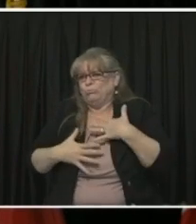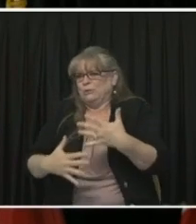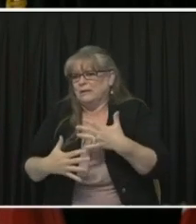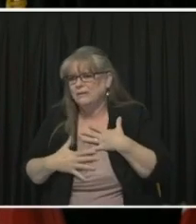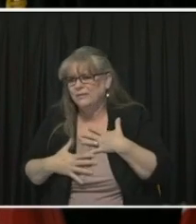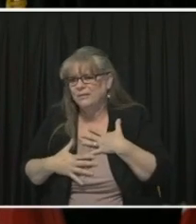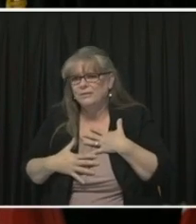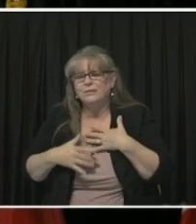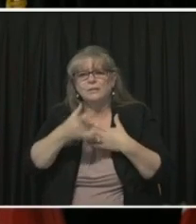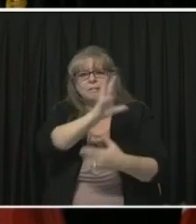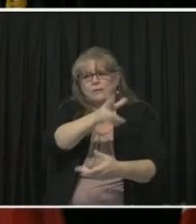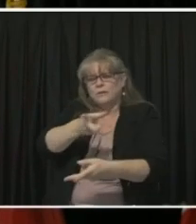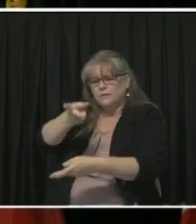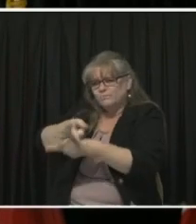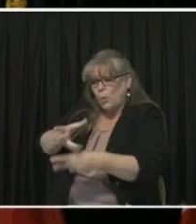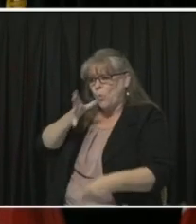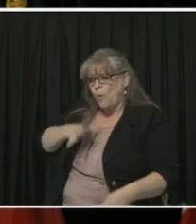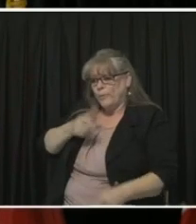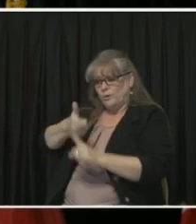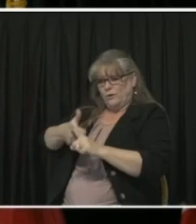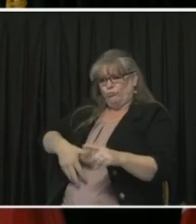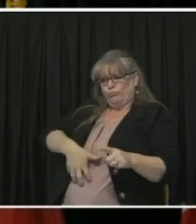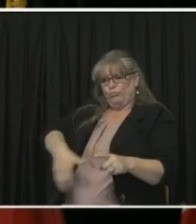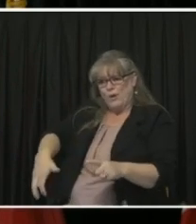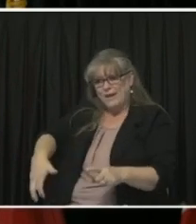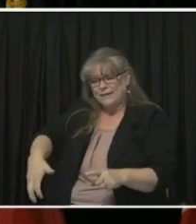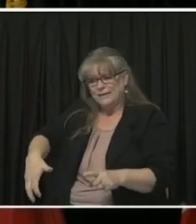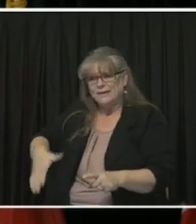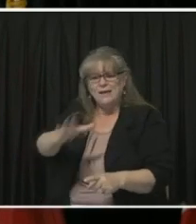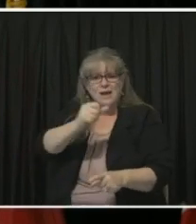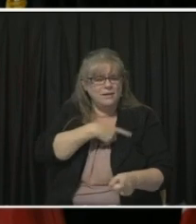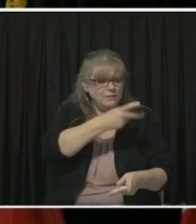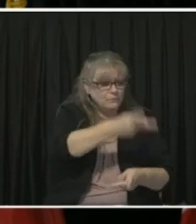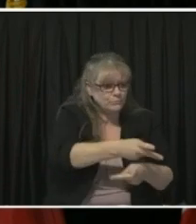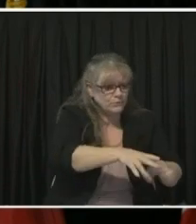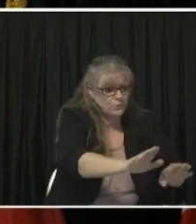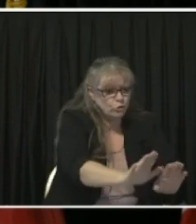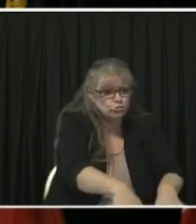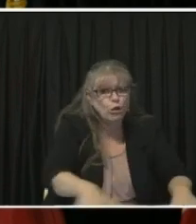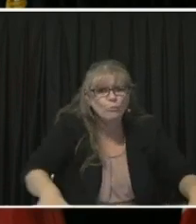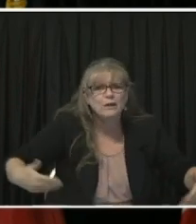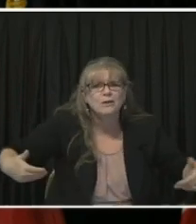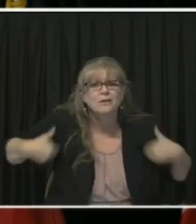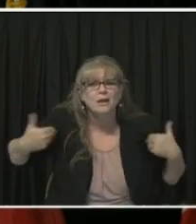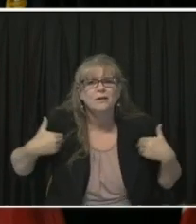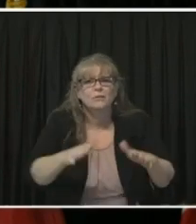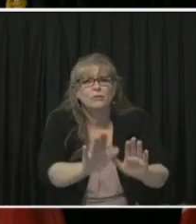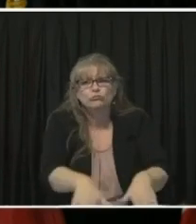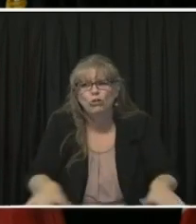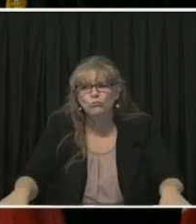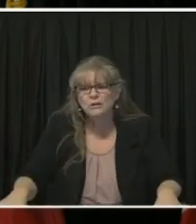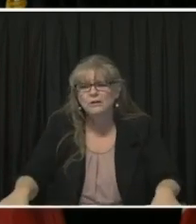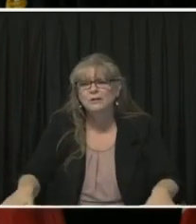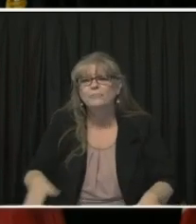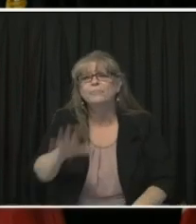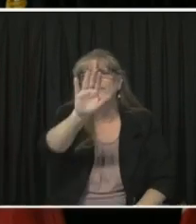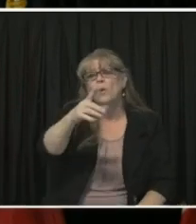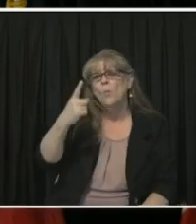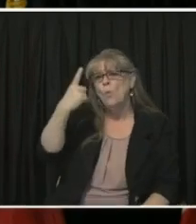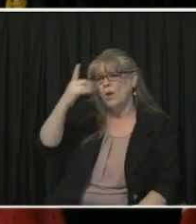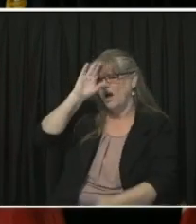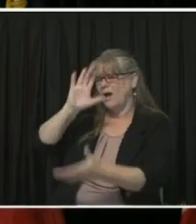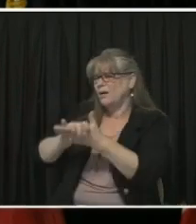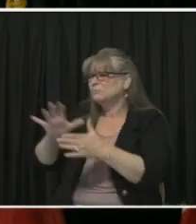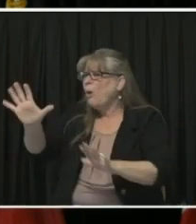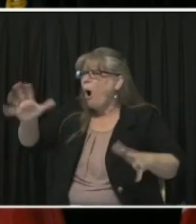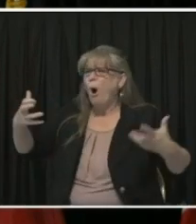families, all hospitalized and ill. A husband who had never spent a night away from his wife and was now battling